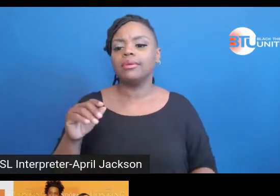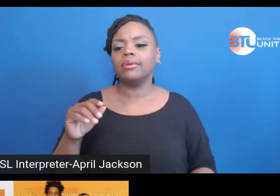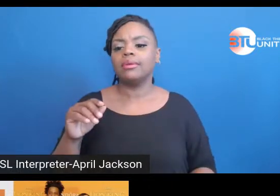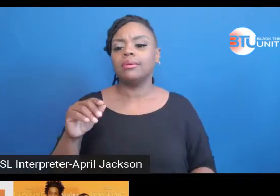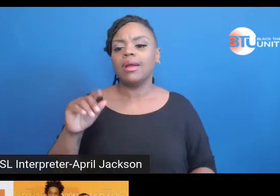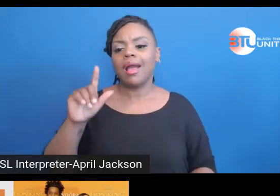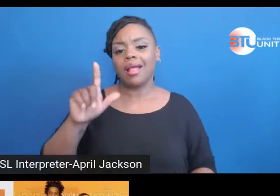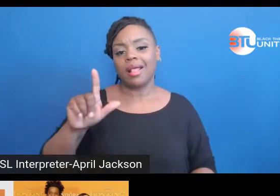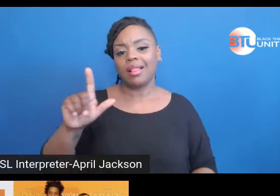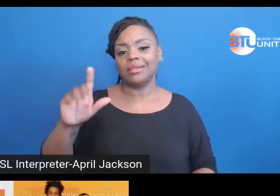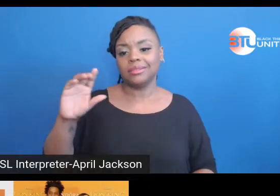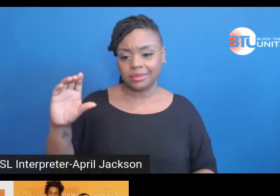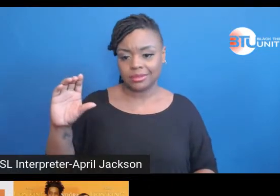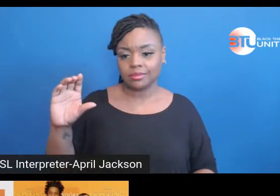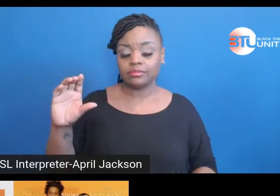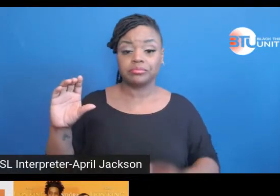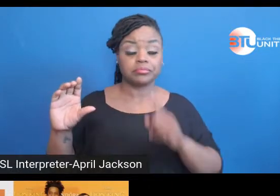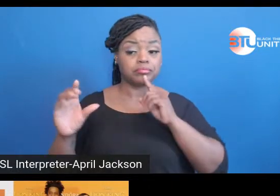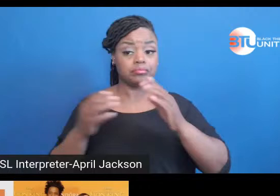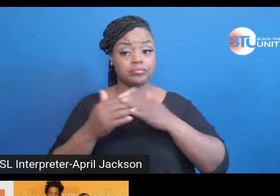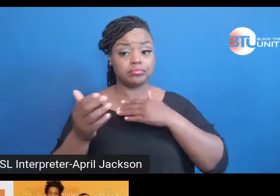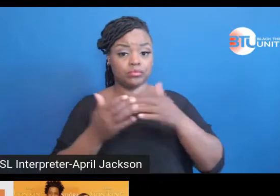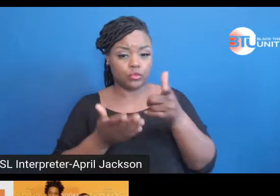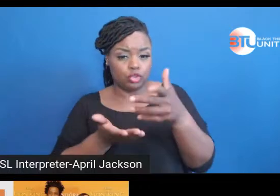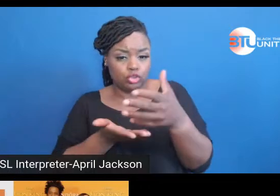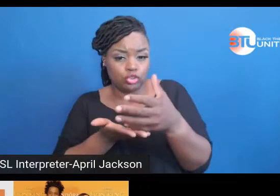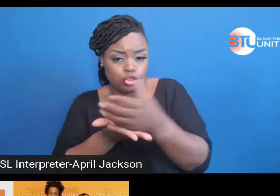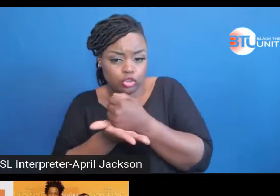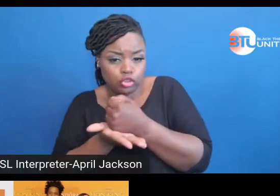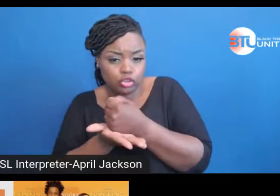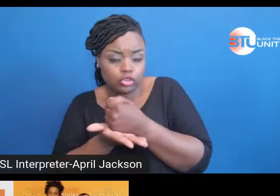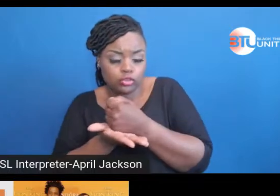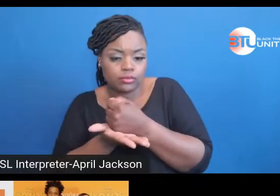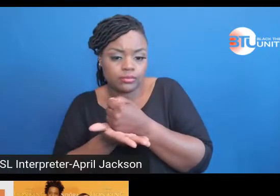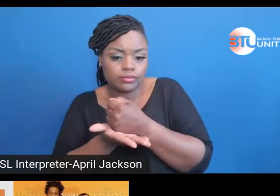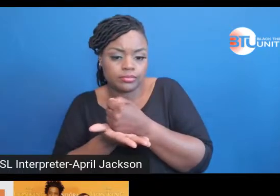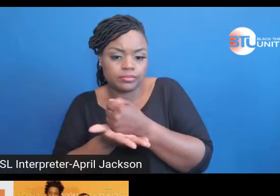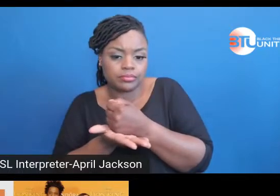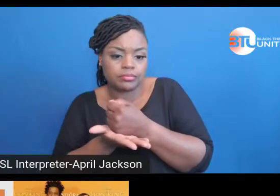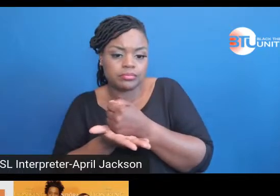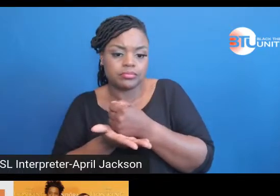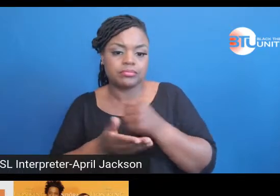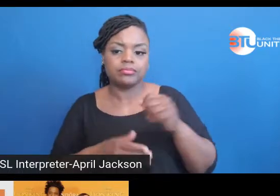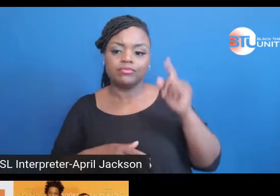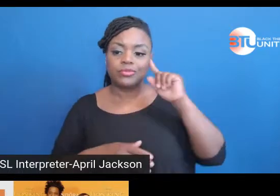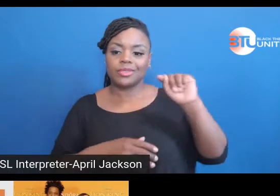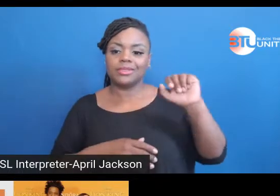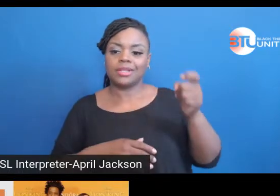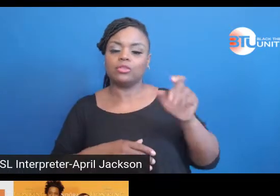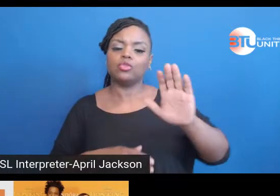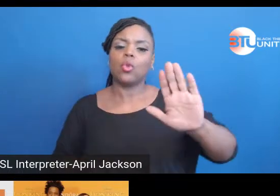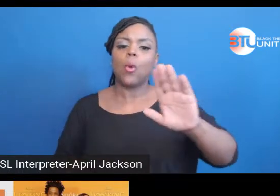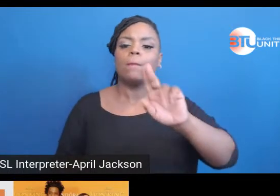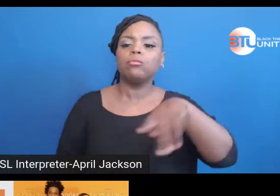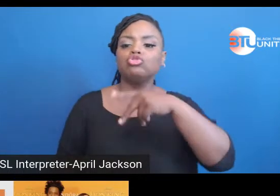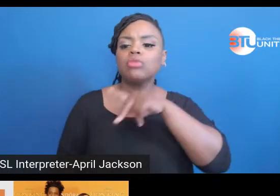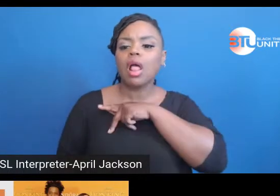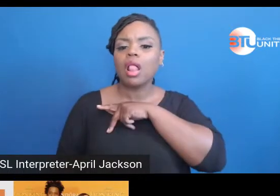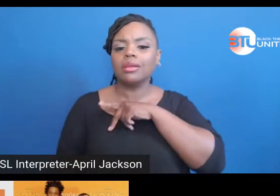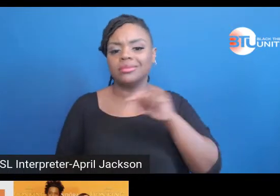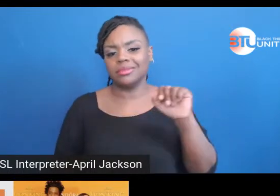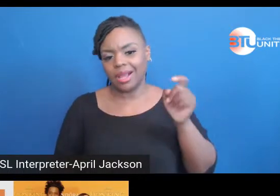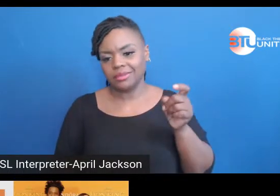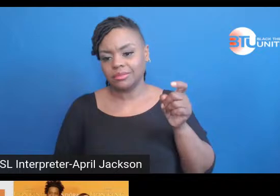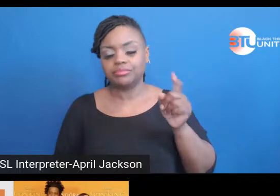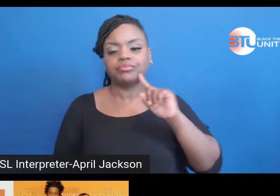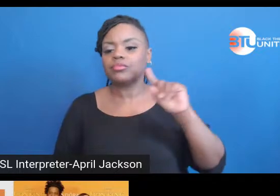whatever you earn, your tax, it's part of your just personal income. And so you're only taxed once